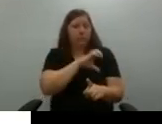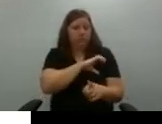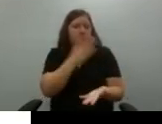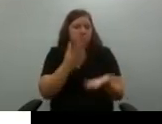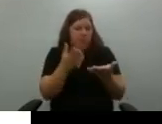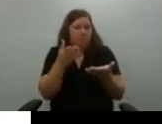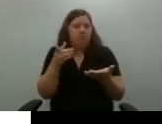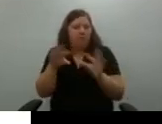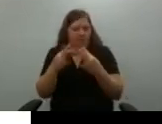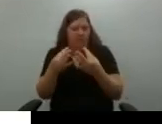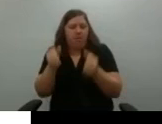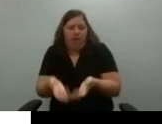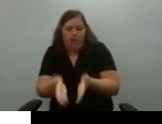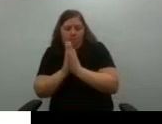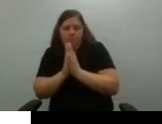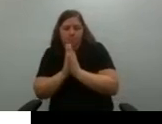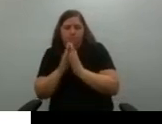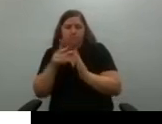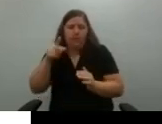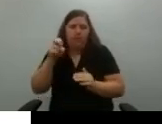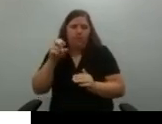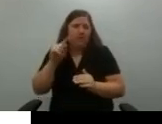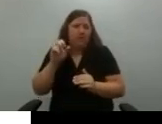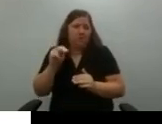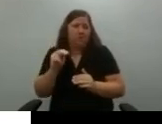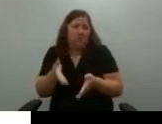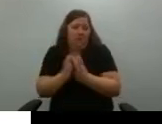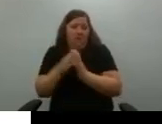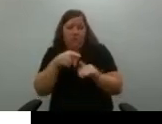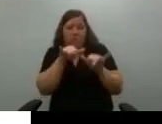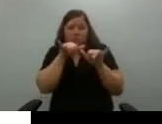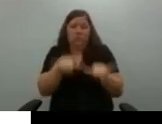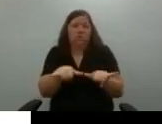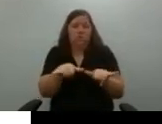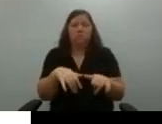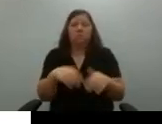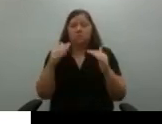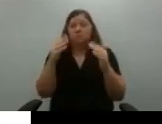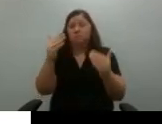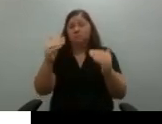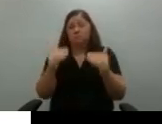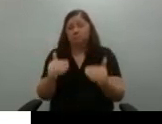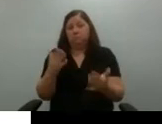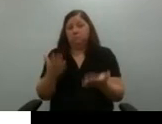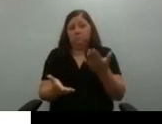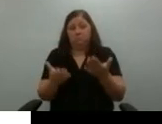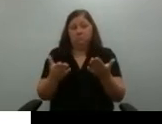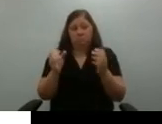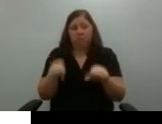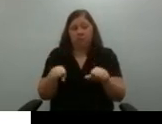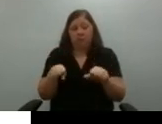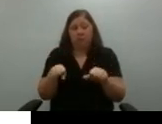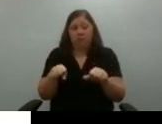to petition for you in what's called a family petition. You may also be eligible to gain lawful status through